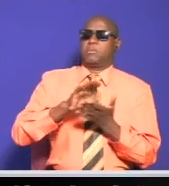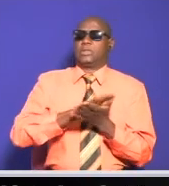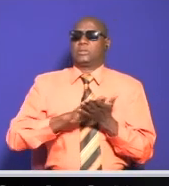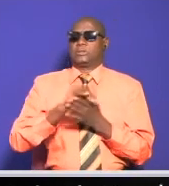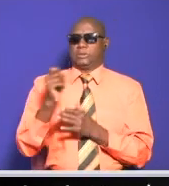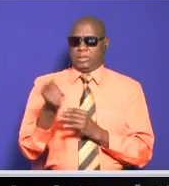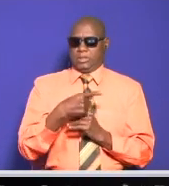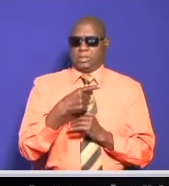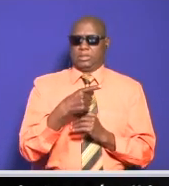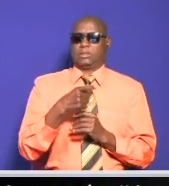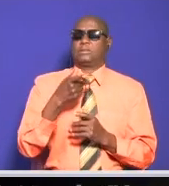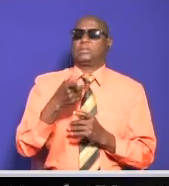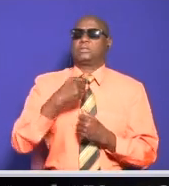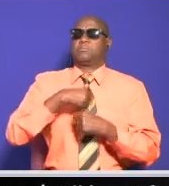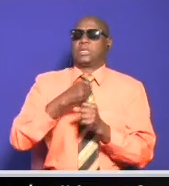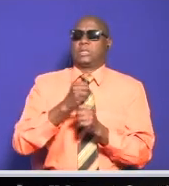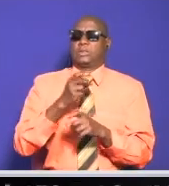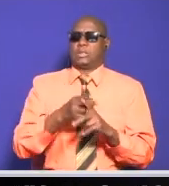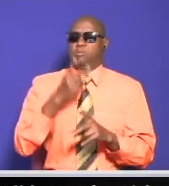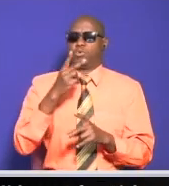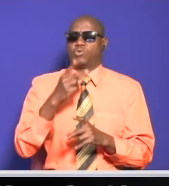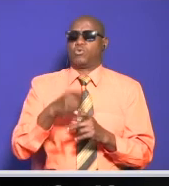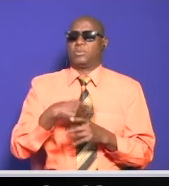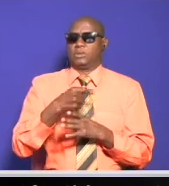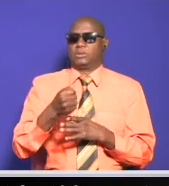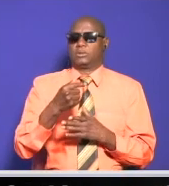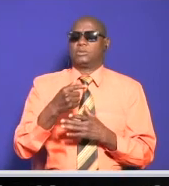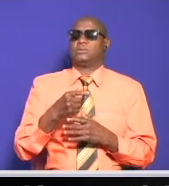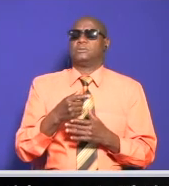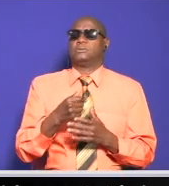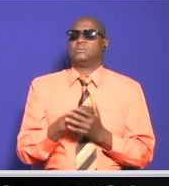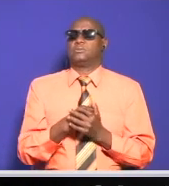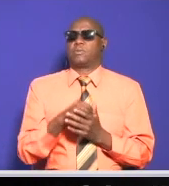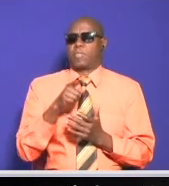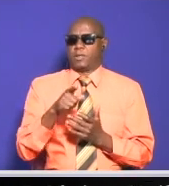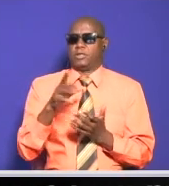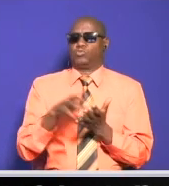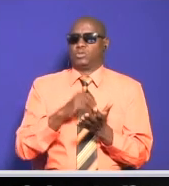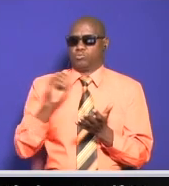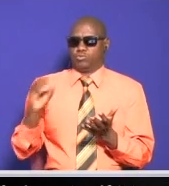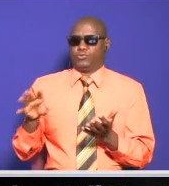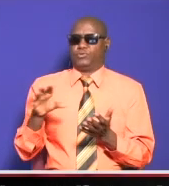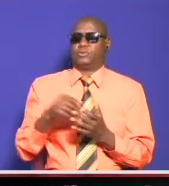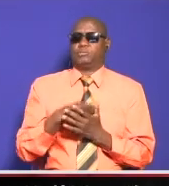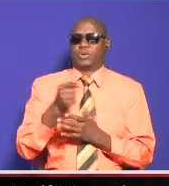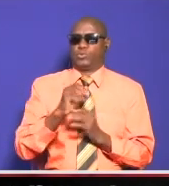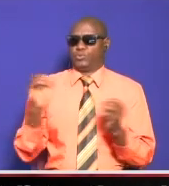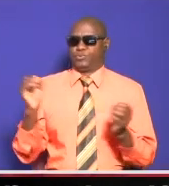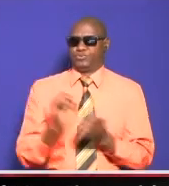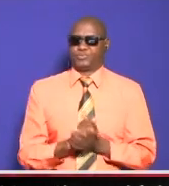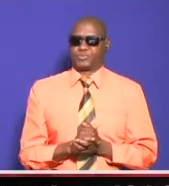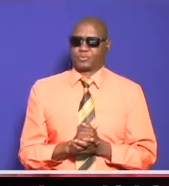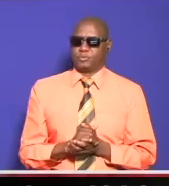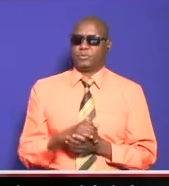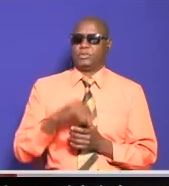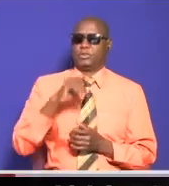salary amounts to double compensation and consequently ceases to be payable. SRC is now urging